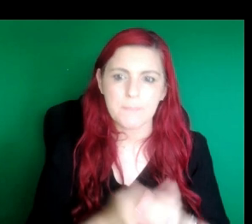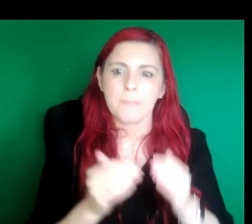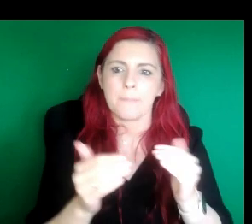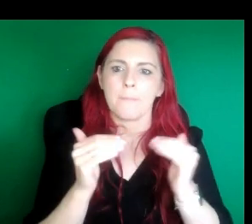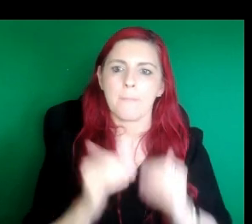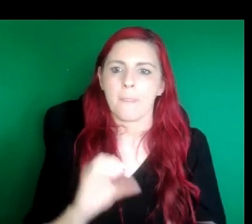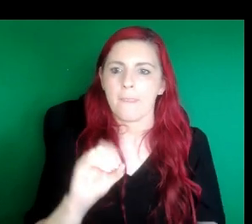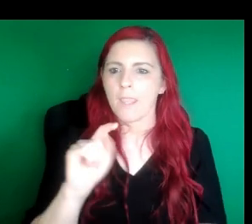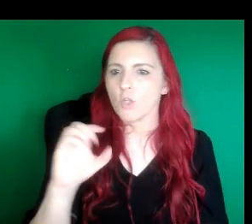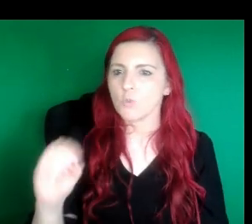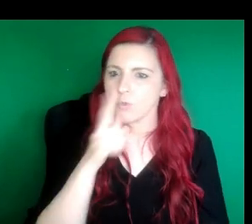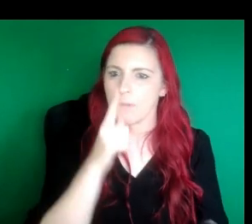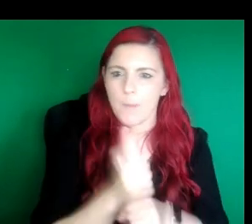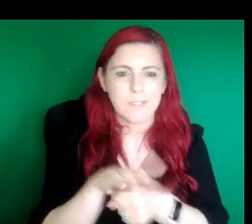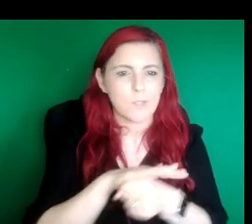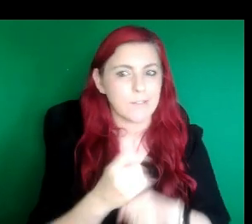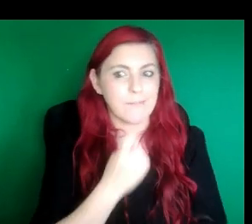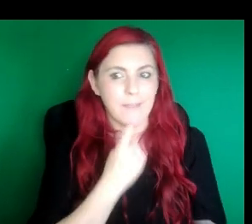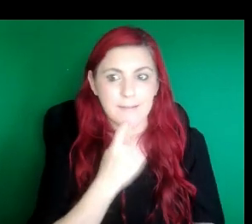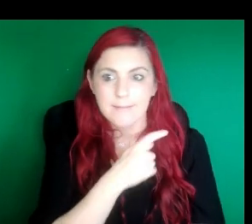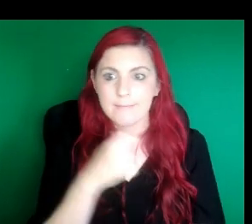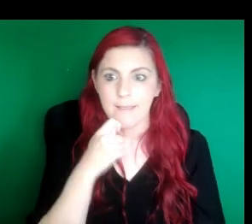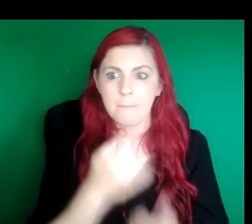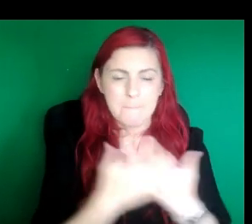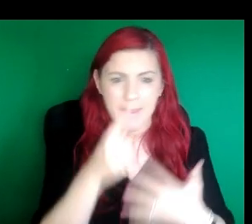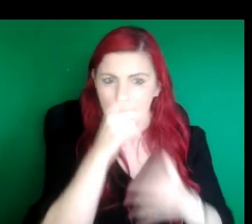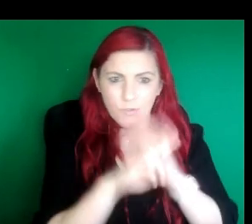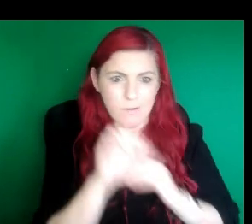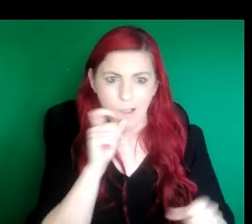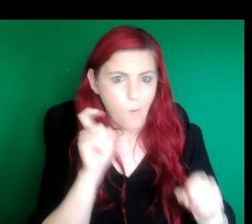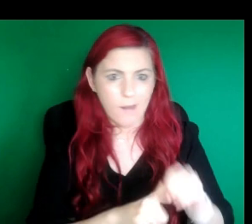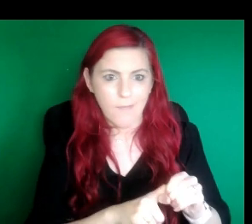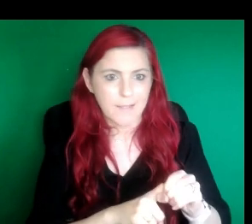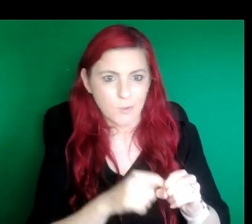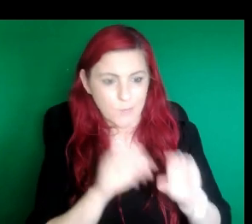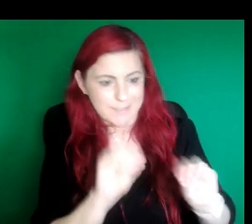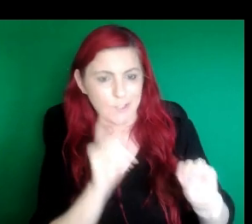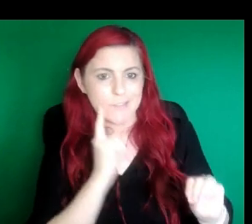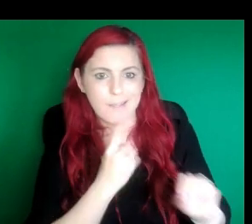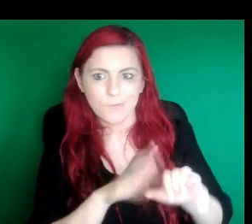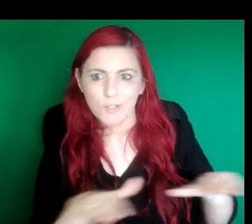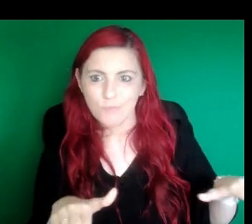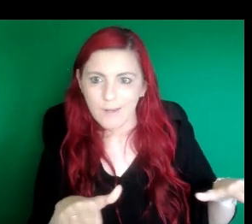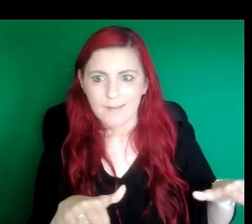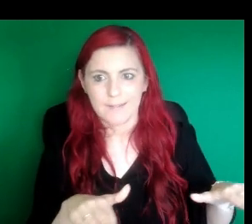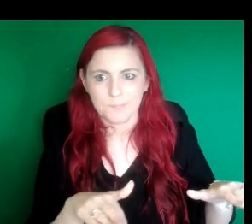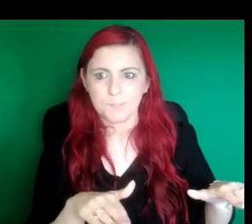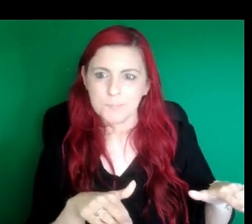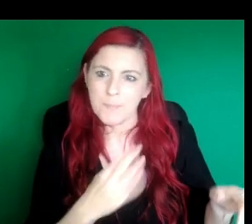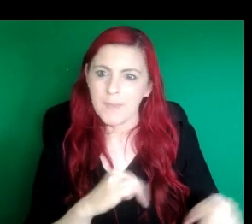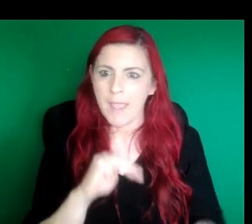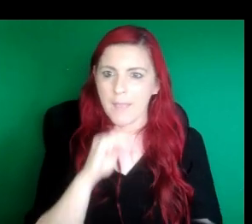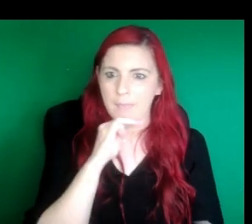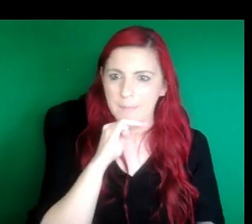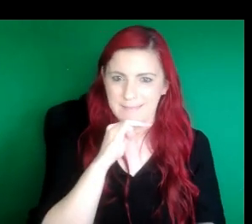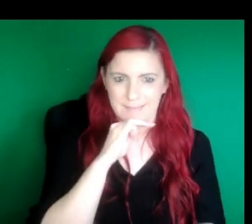So Otto then talked about in Finland. So some of the teachers may not be qualified to be a teacher of the deaf, to be able to make sure that students are